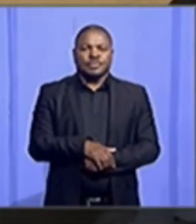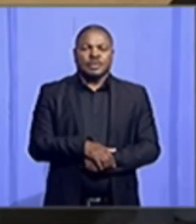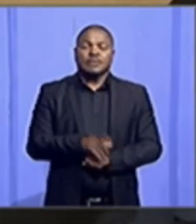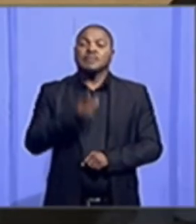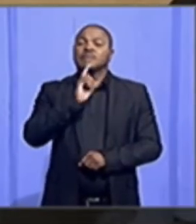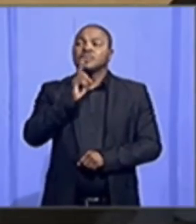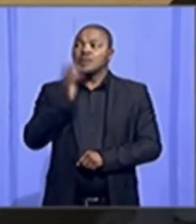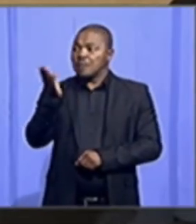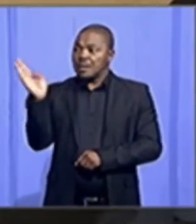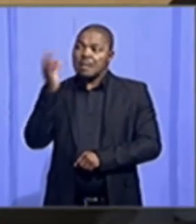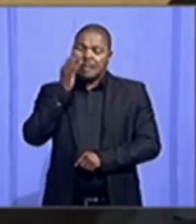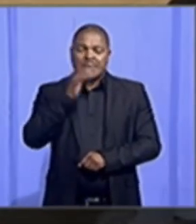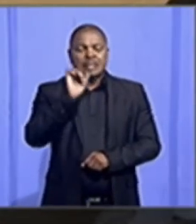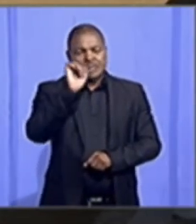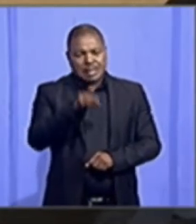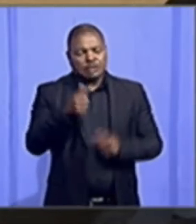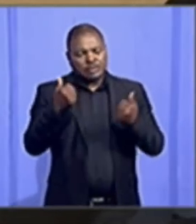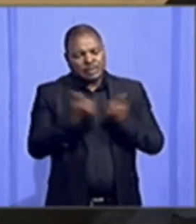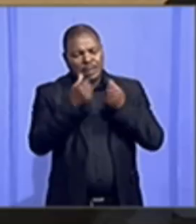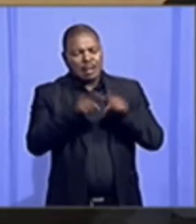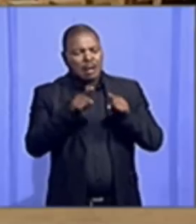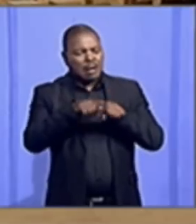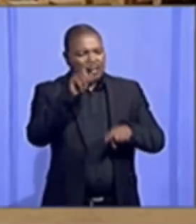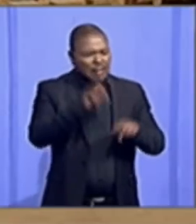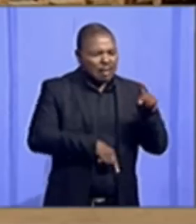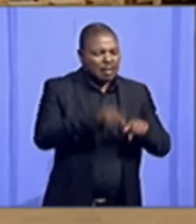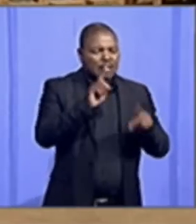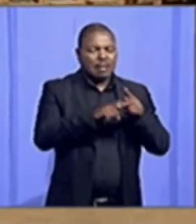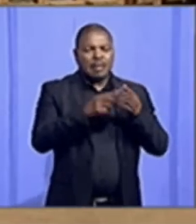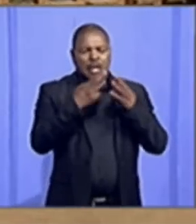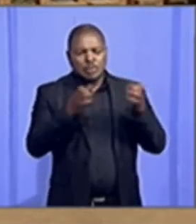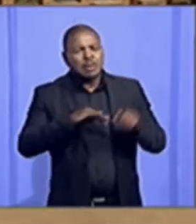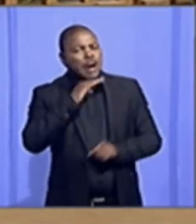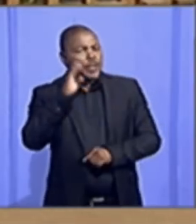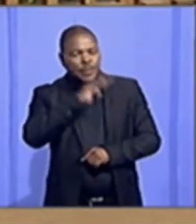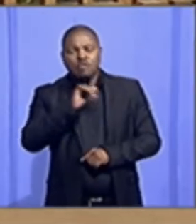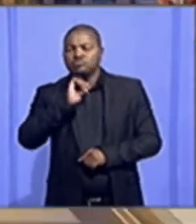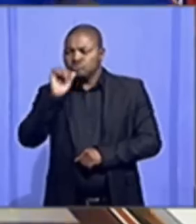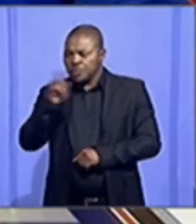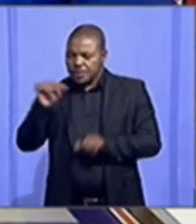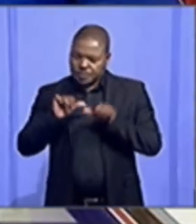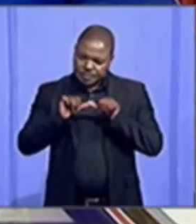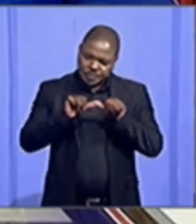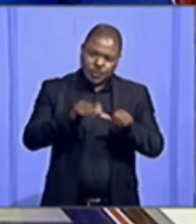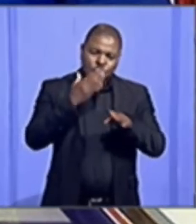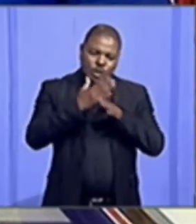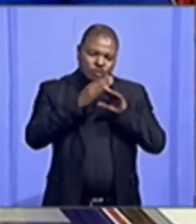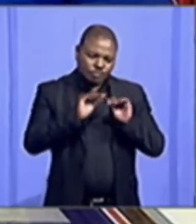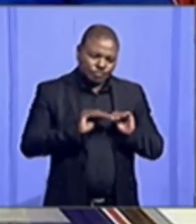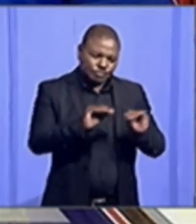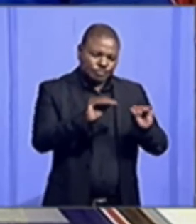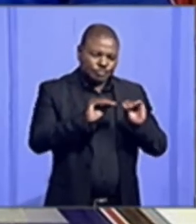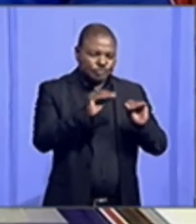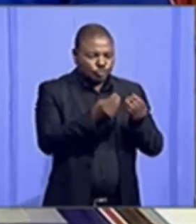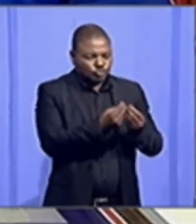Matitjhere a re le ha thulana le mathata a kang diketso tsa merusu le kgaello ya disebediswa empa a tswela pele ka mosebetsi wa ona o sibolla neo